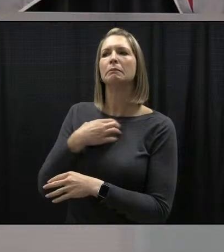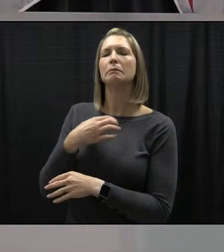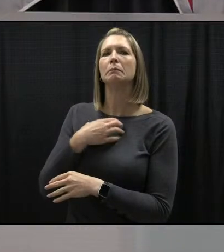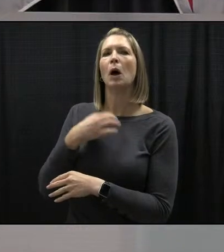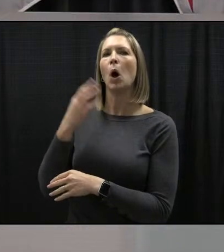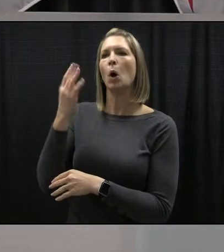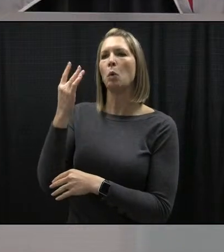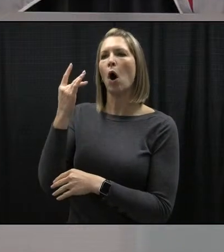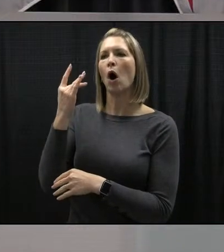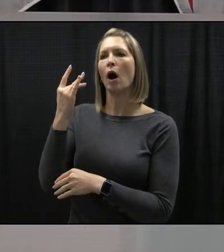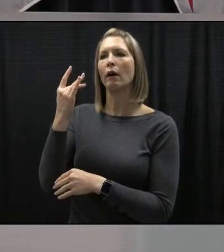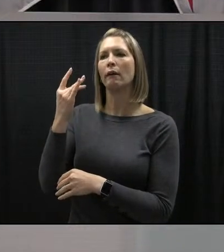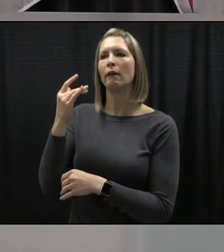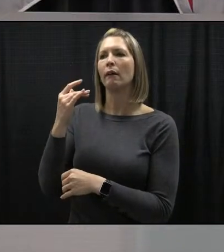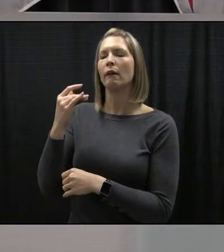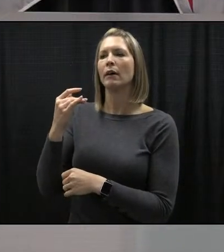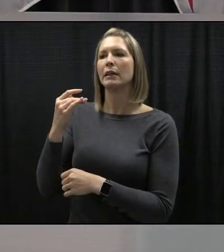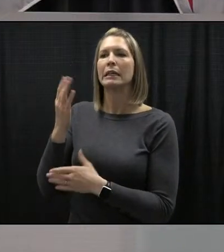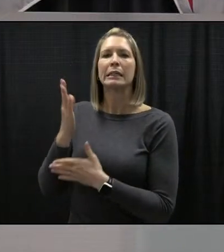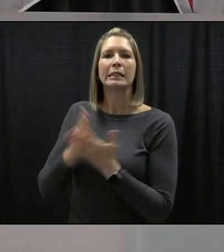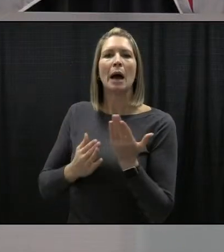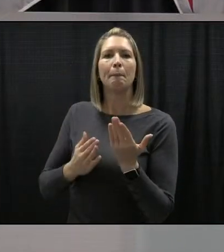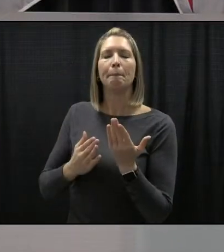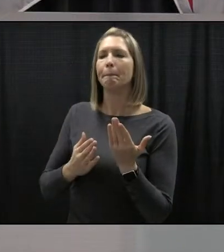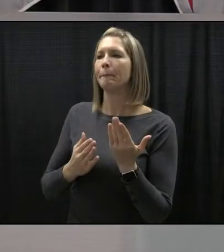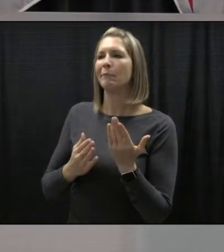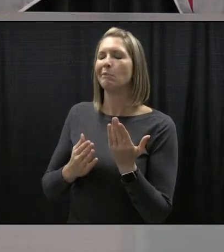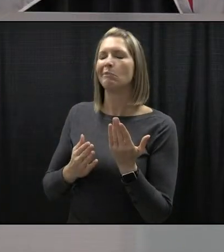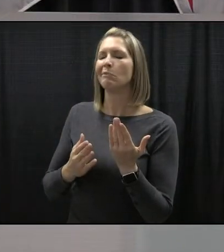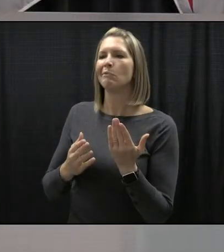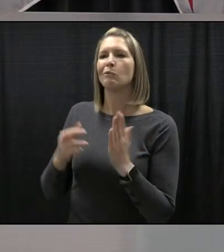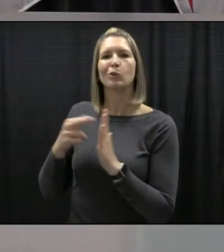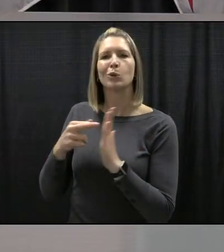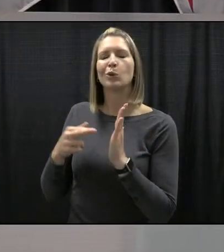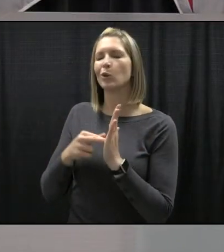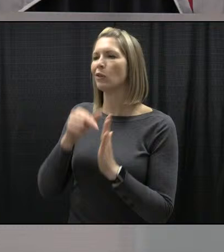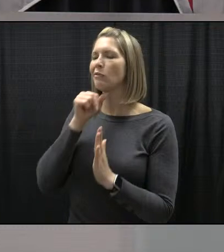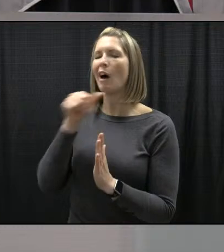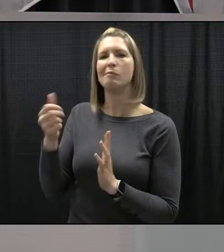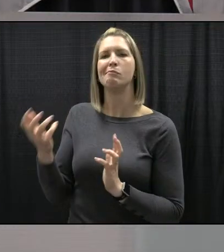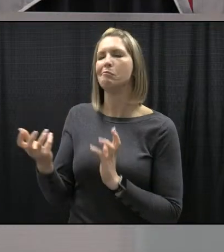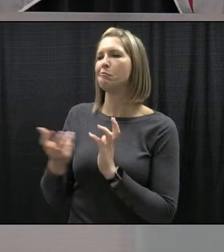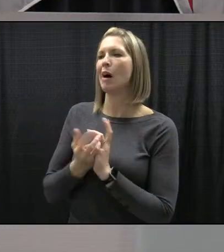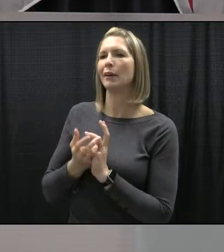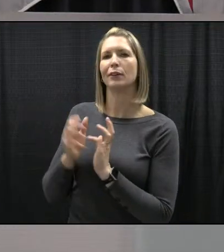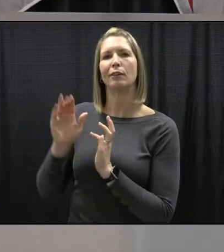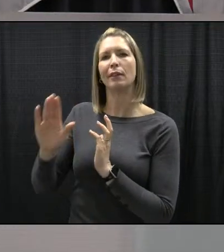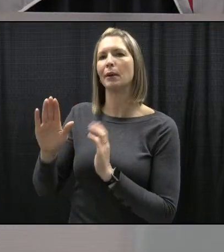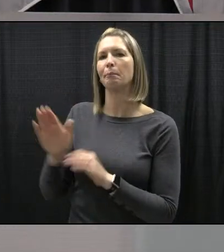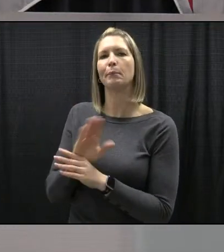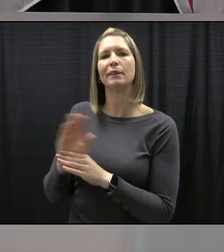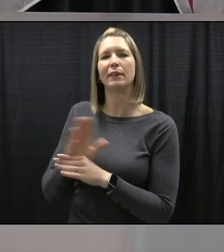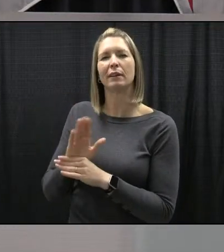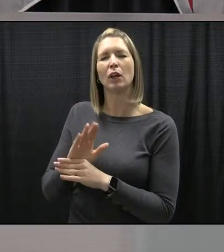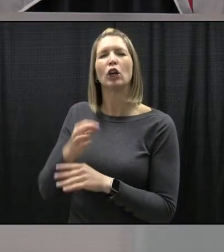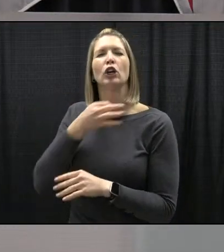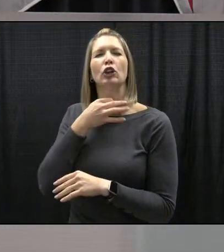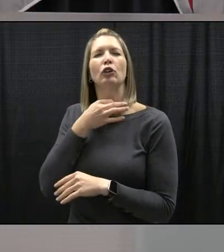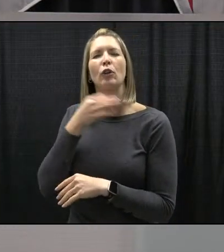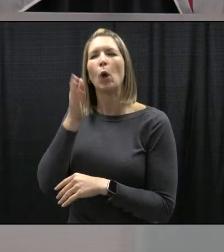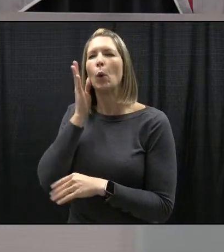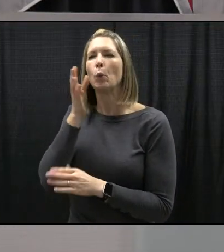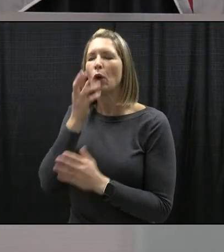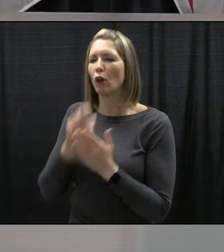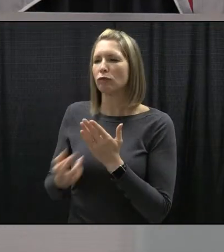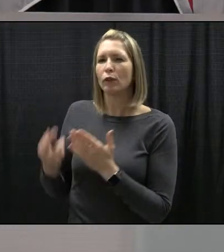capacity liftings are arbitrary and not necessarily working for everyone. Is there another review in place for that? For instance, with the